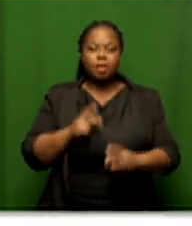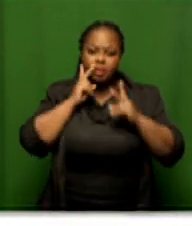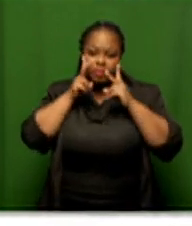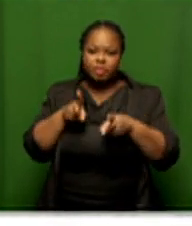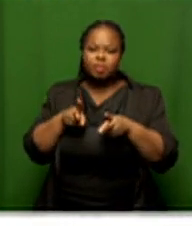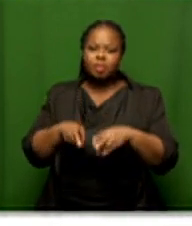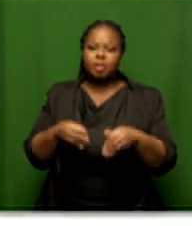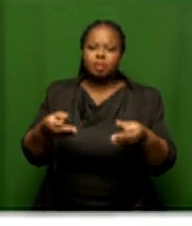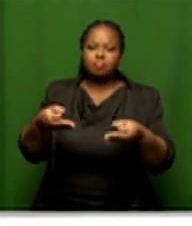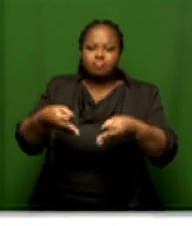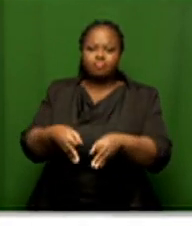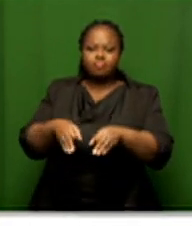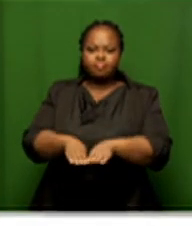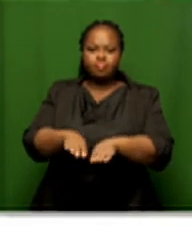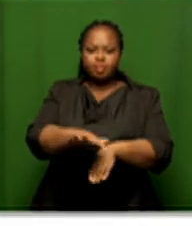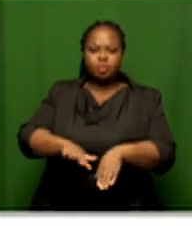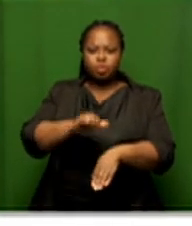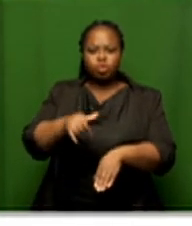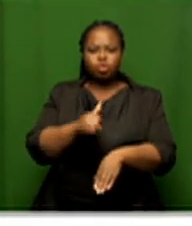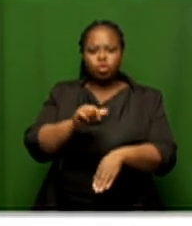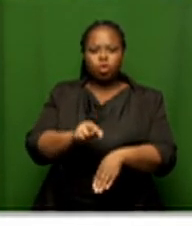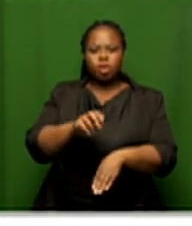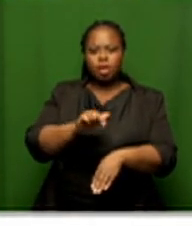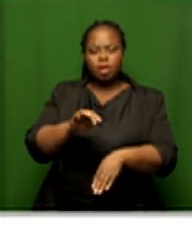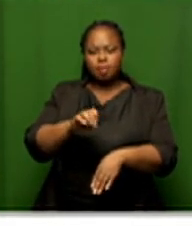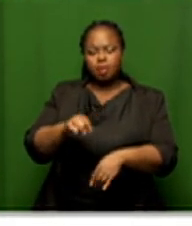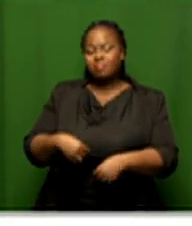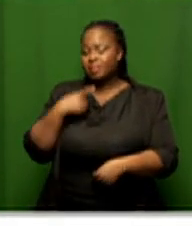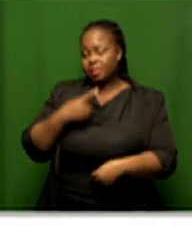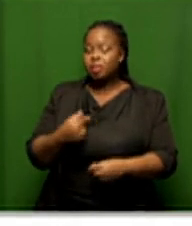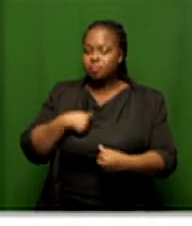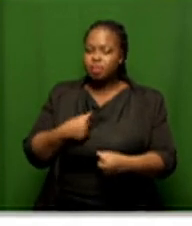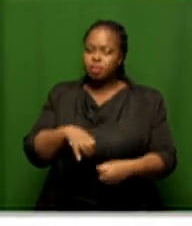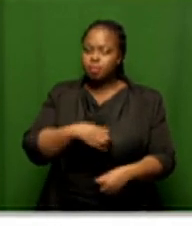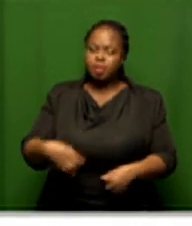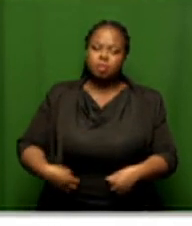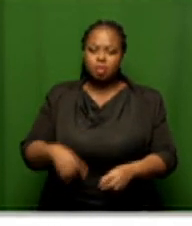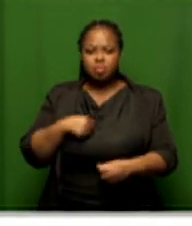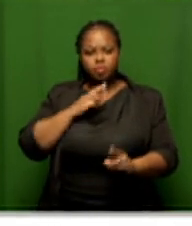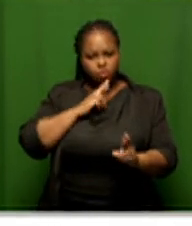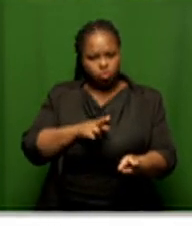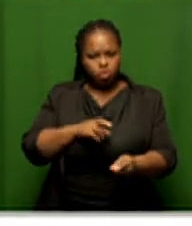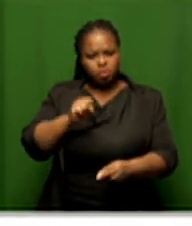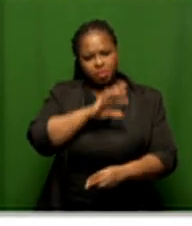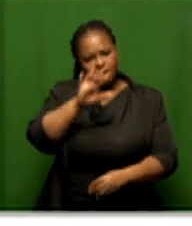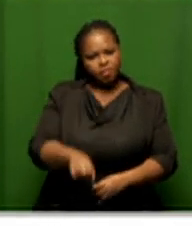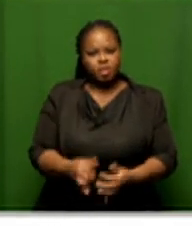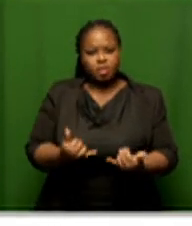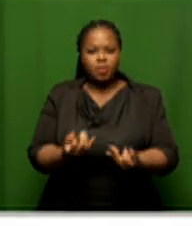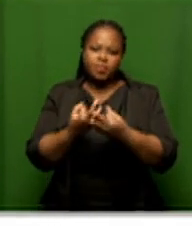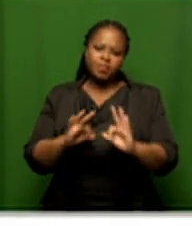of the late Dr. John Langalibalele Dube and said, "I have come to report, Mr. President, that South Africa is now free." I